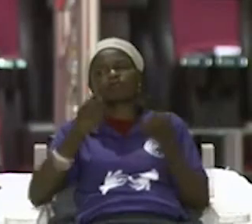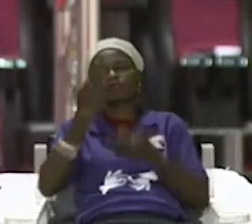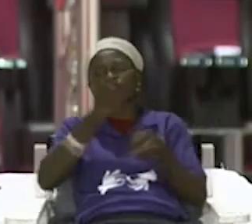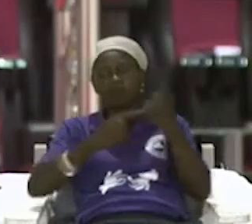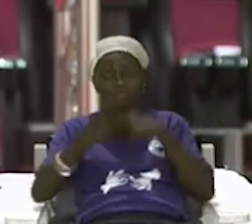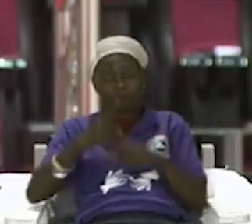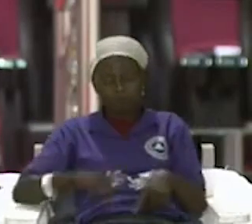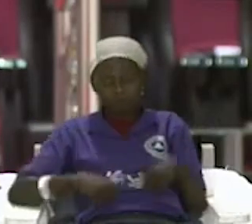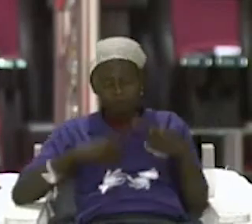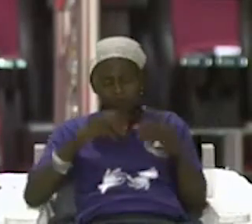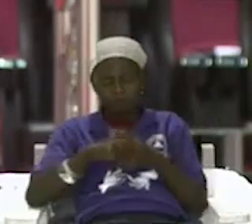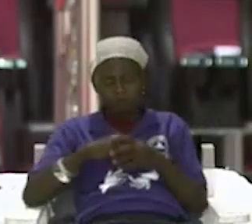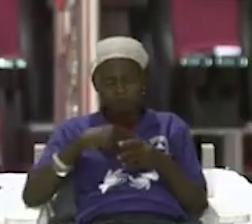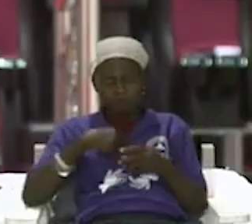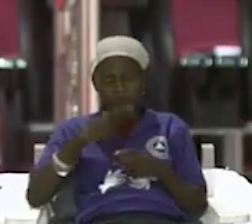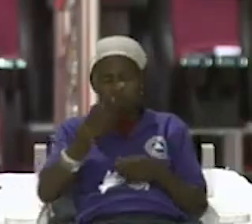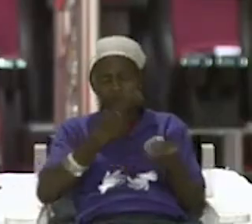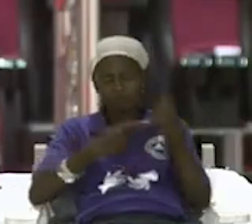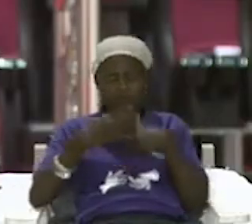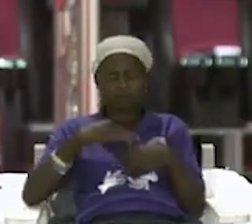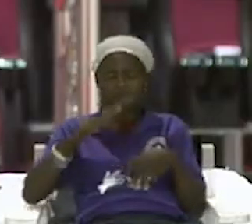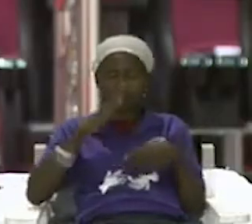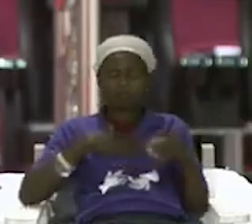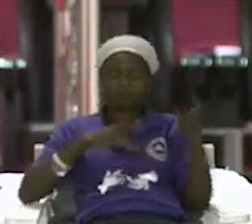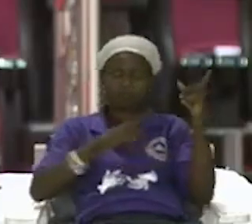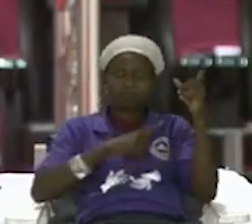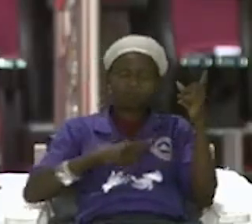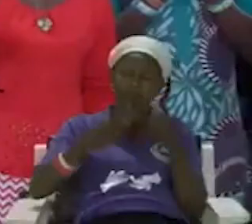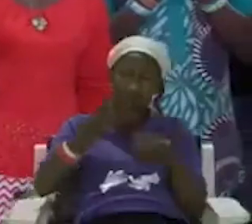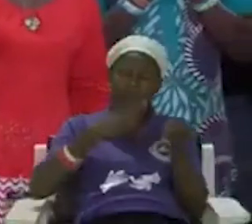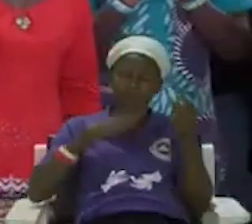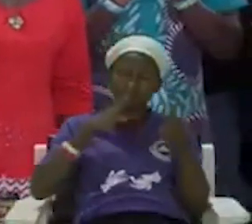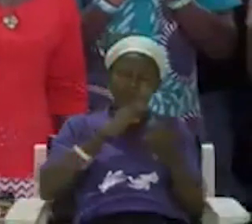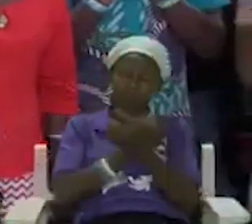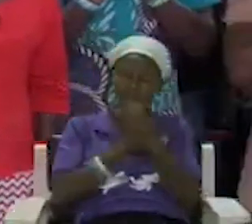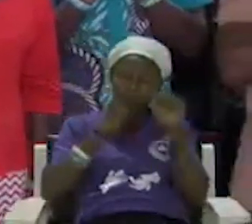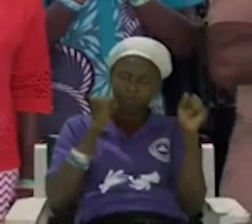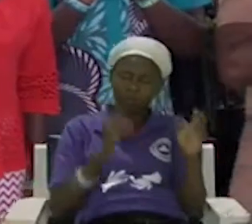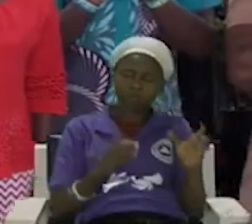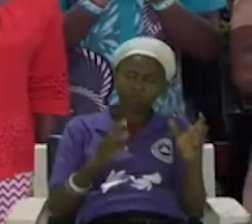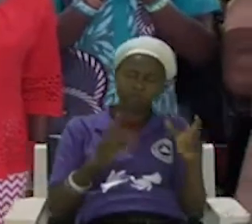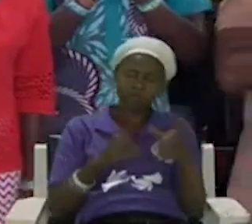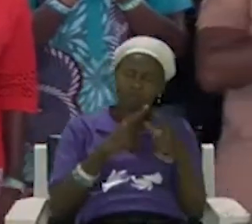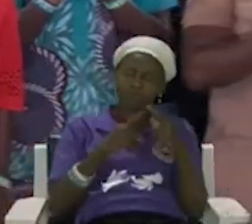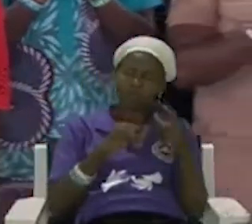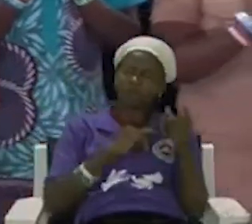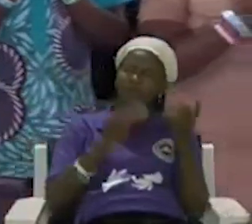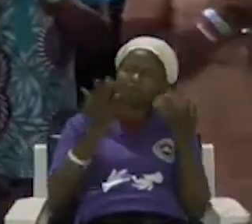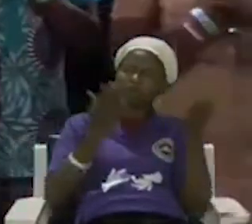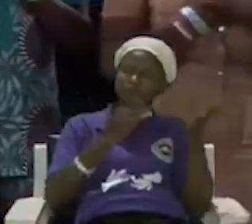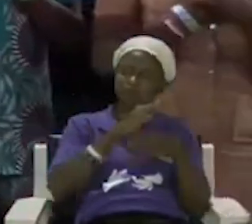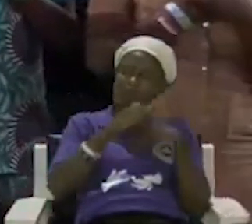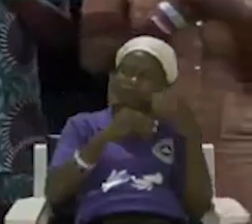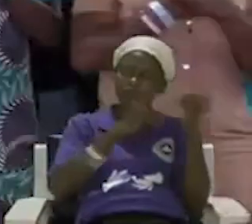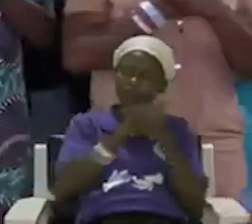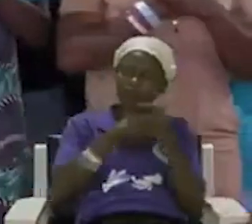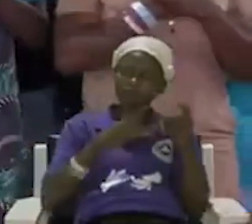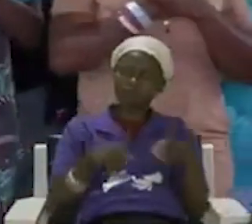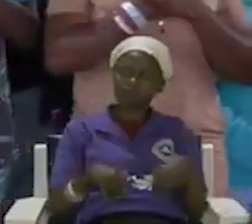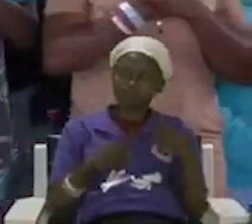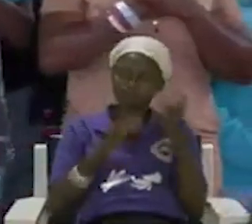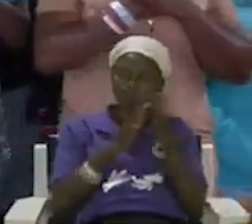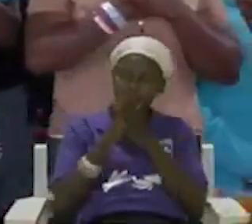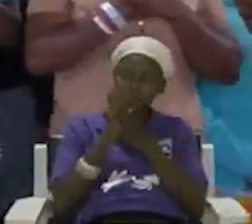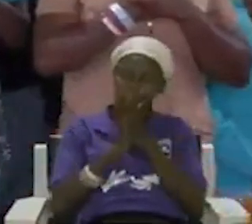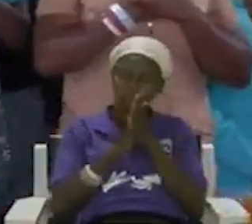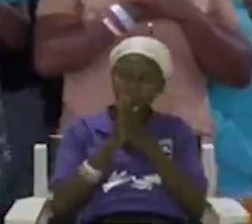me. I want you to be my Lord. I want you to be my Savior. And I will serve you for the rest of my life.